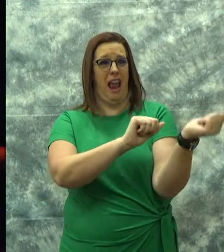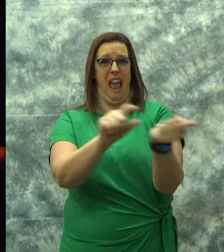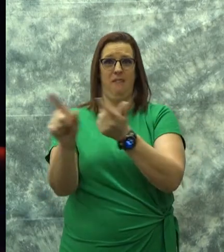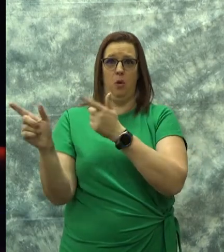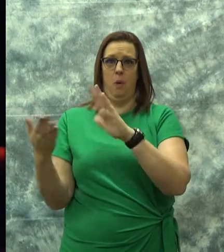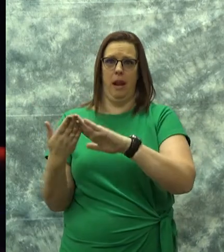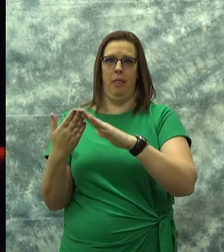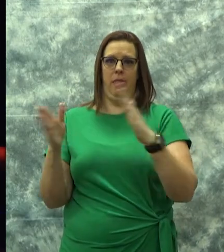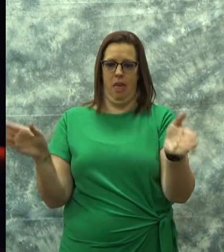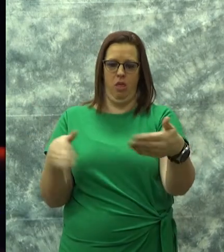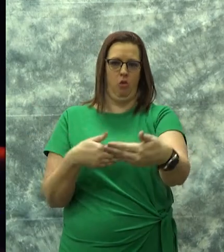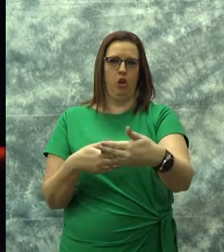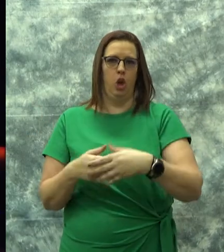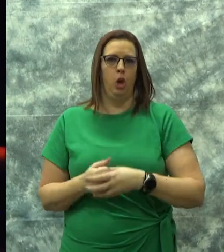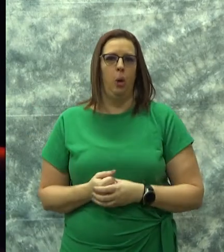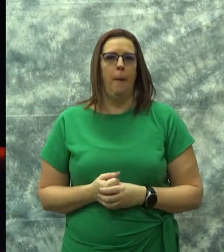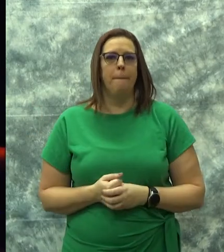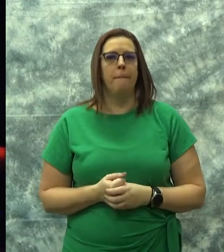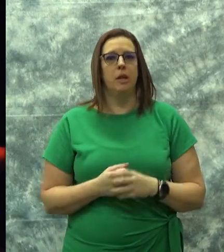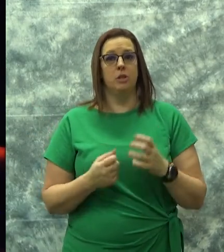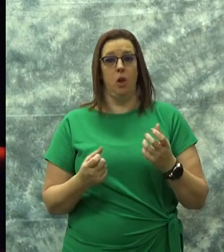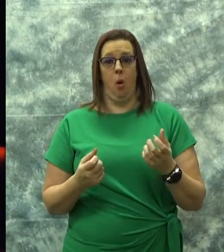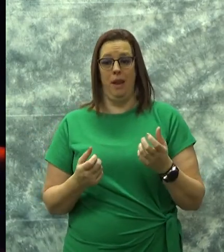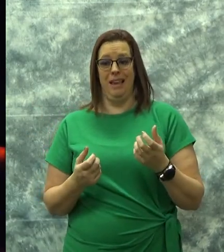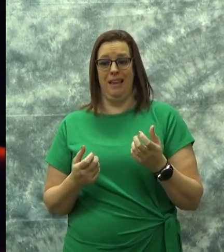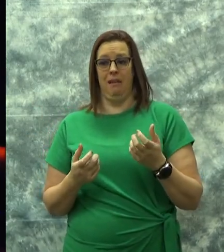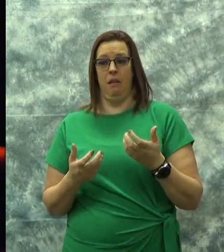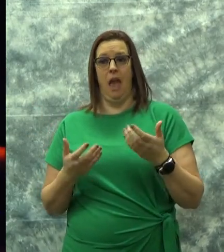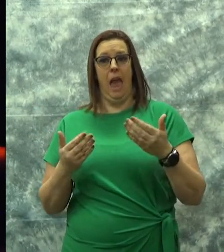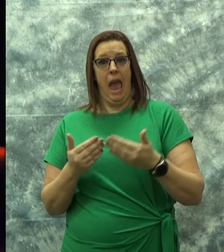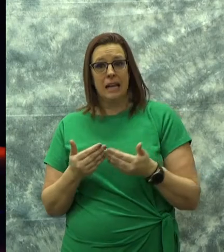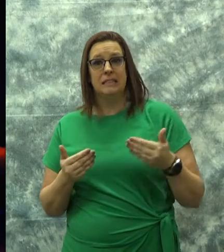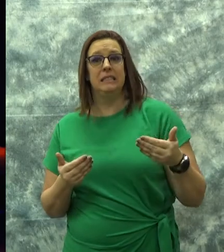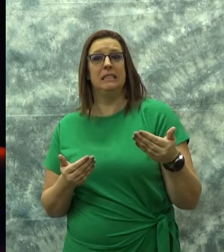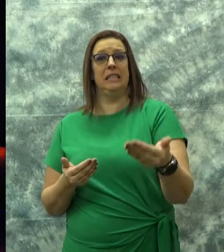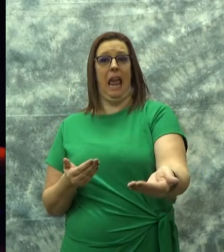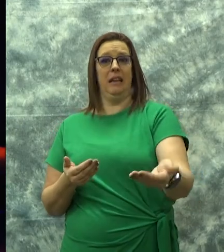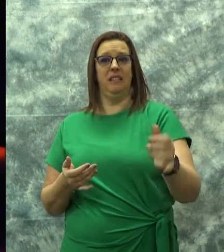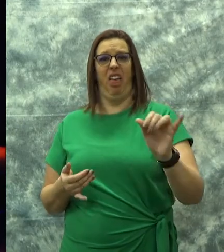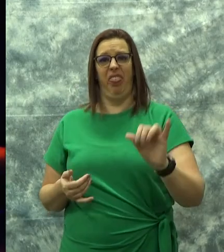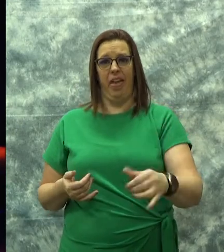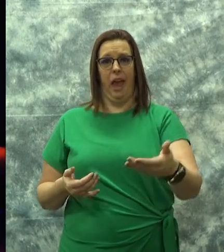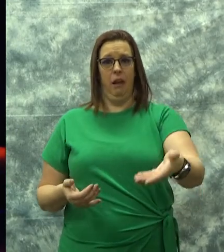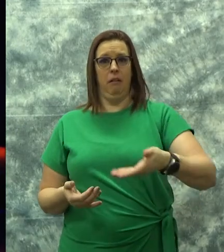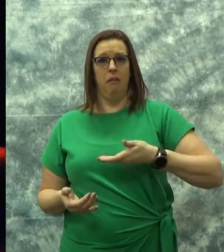it for everyone in this room. We extend the energy and the acceptance and the